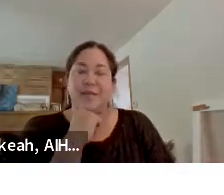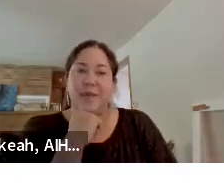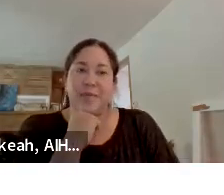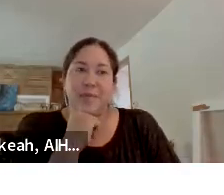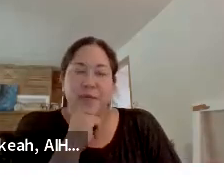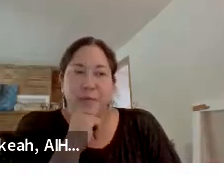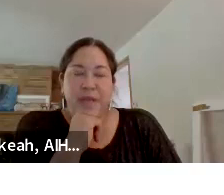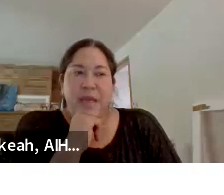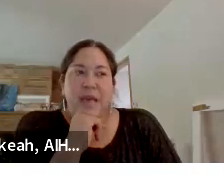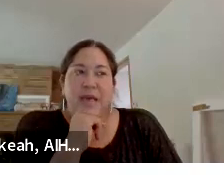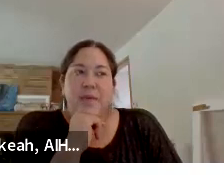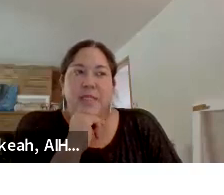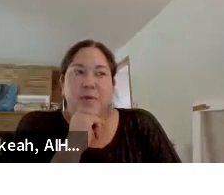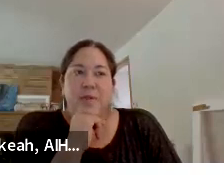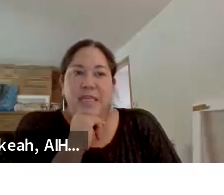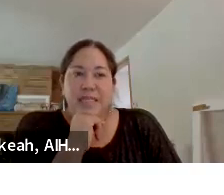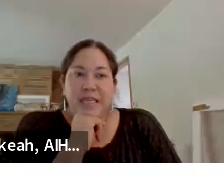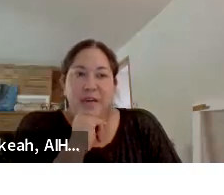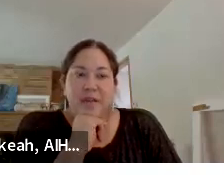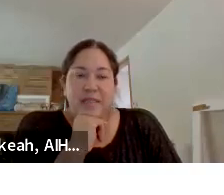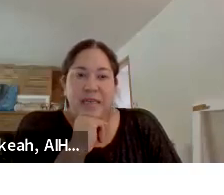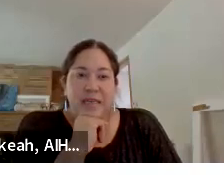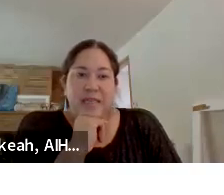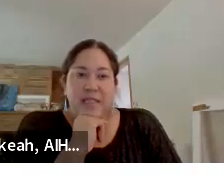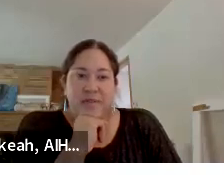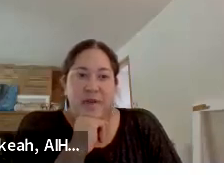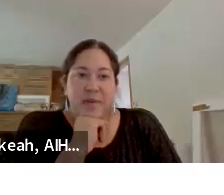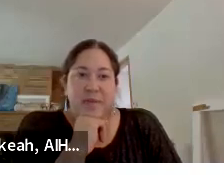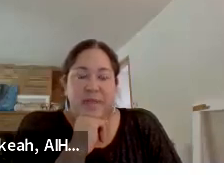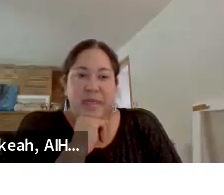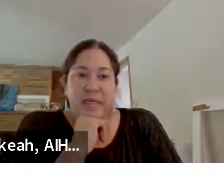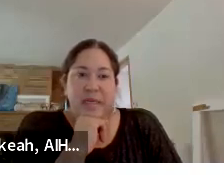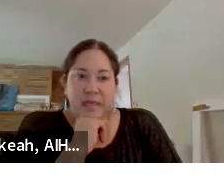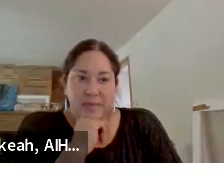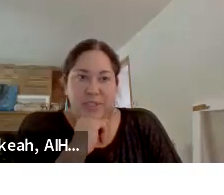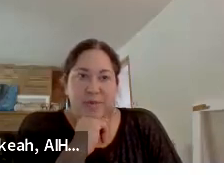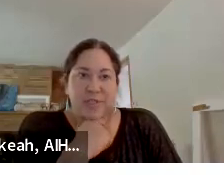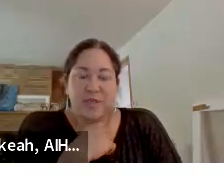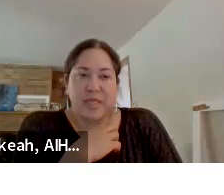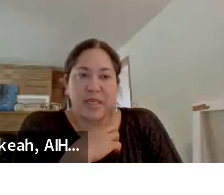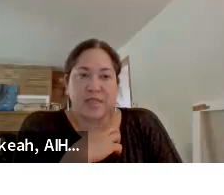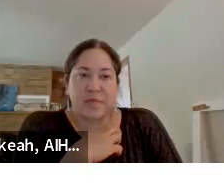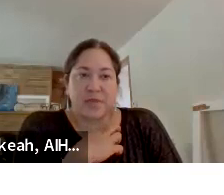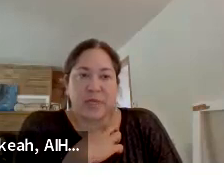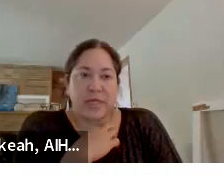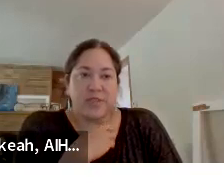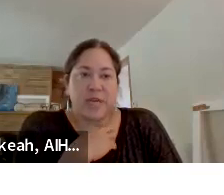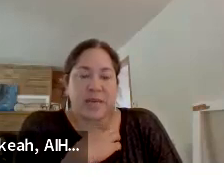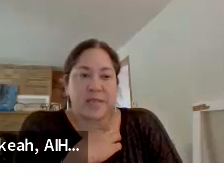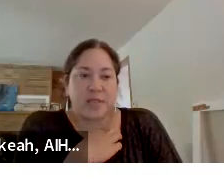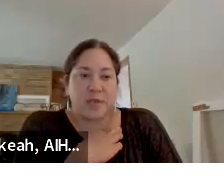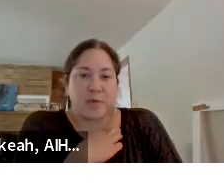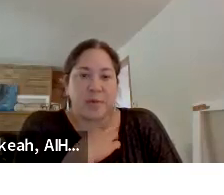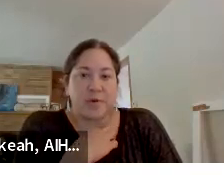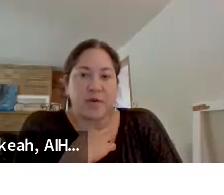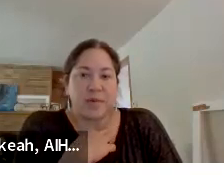things that had become a bill. And so this year, the delegates from the commission, which are delegates from the 29